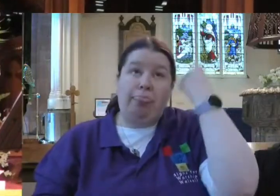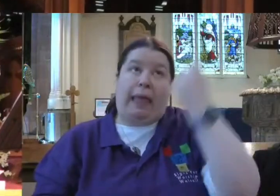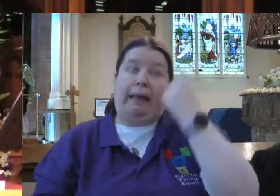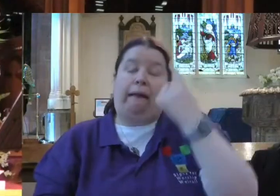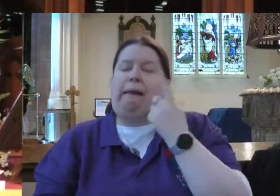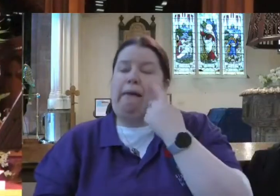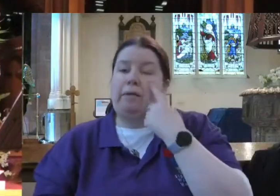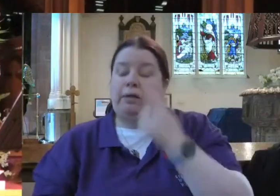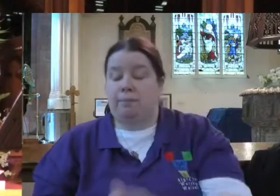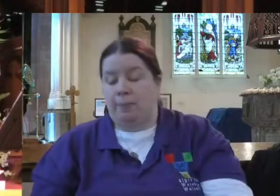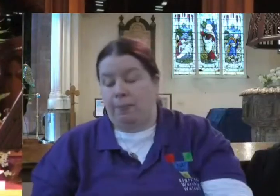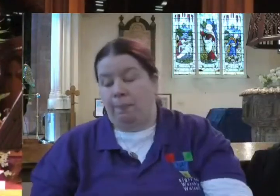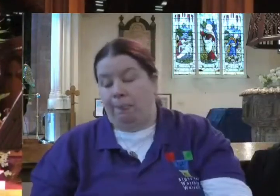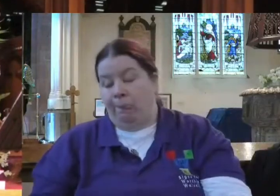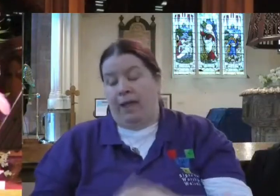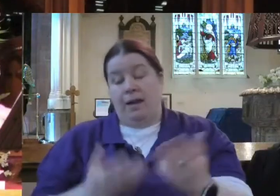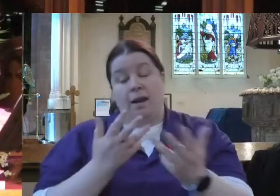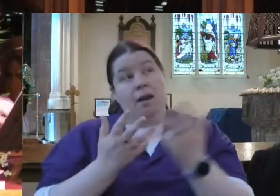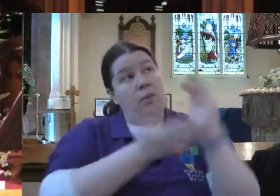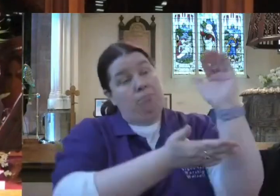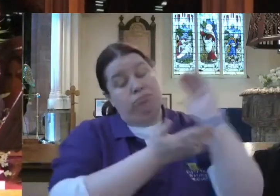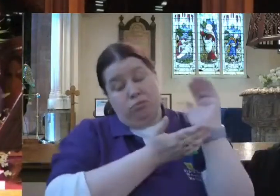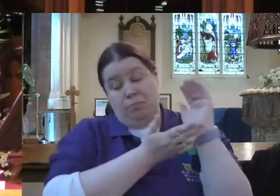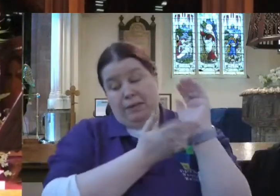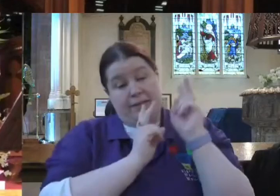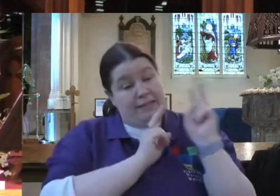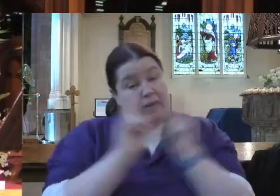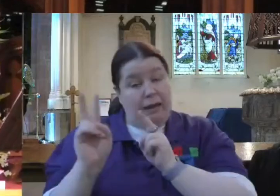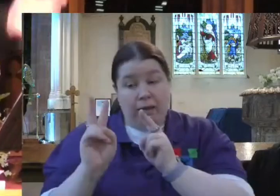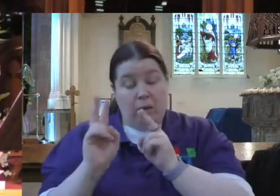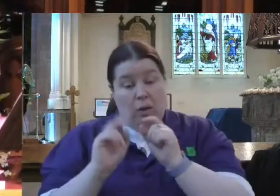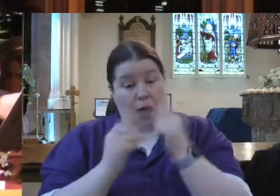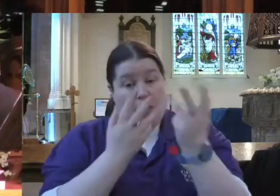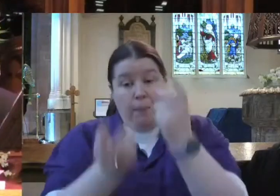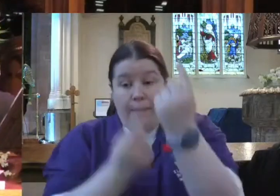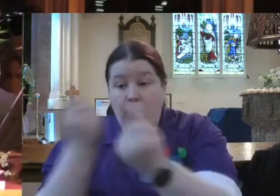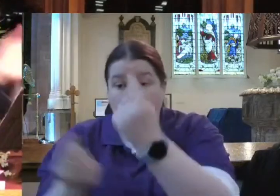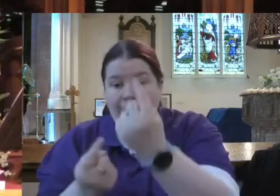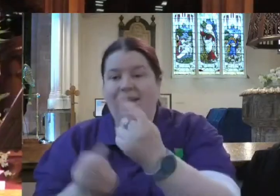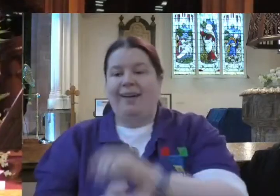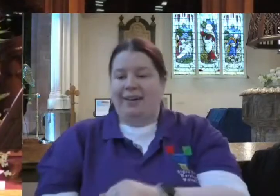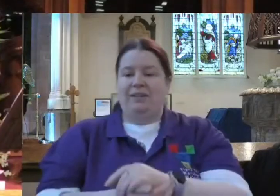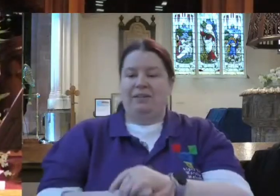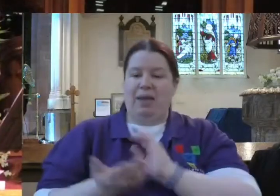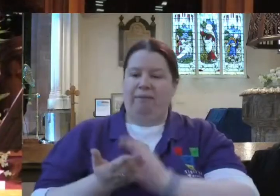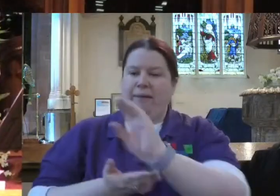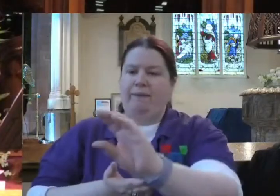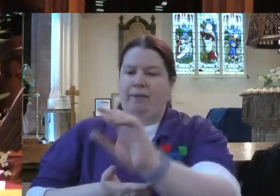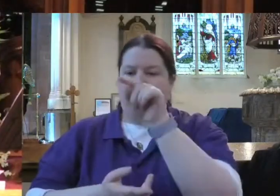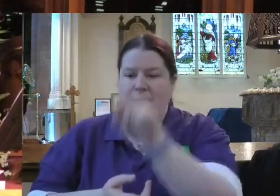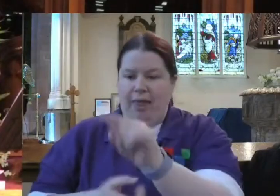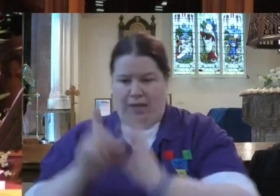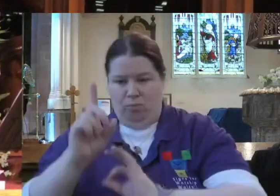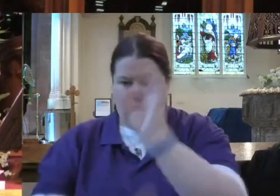is seeing other people benefit from it. You know, and praising God. That should be self-evident. When we give, other people